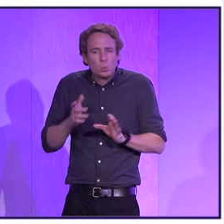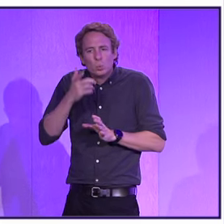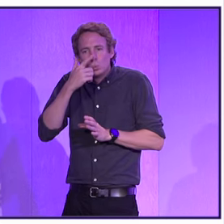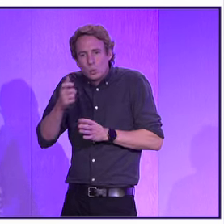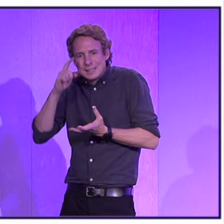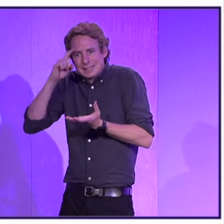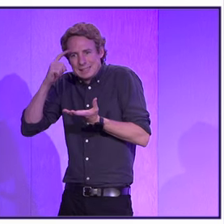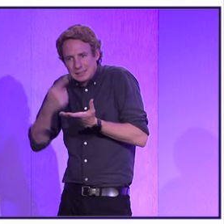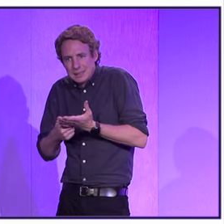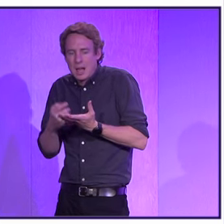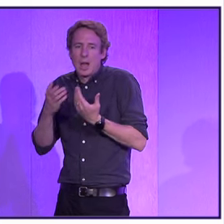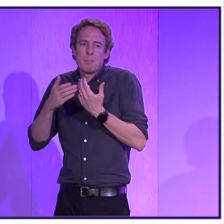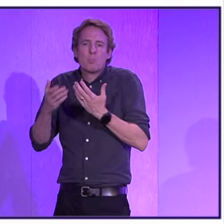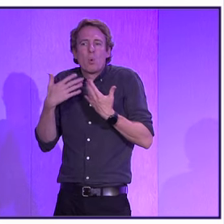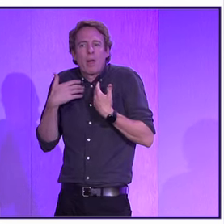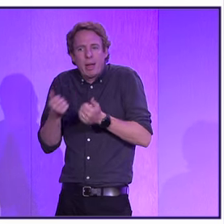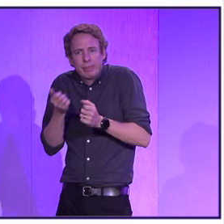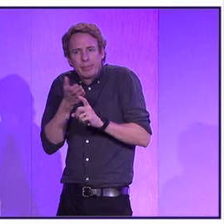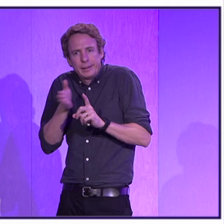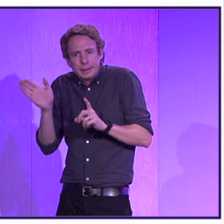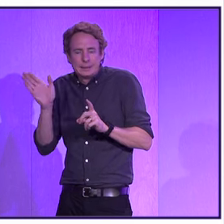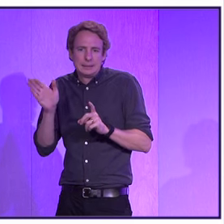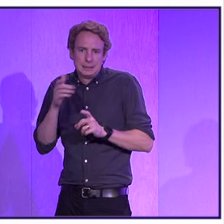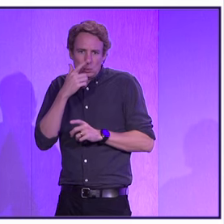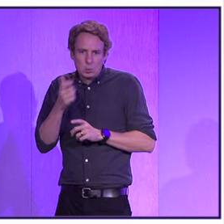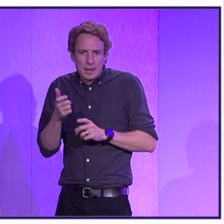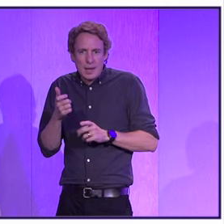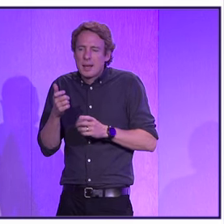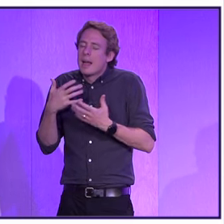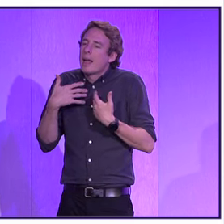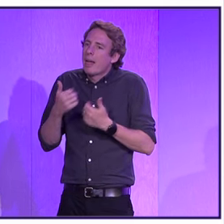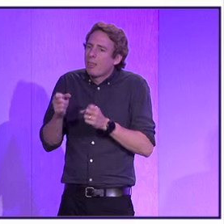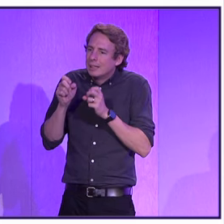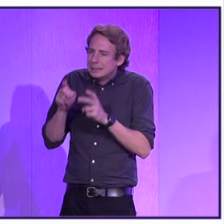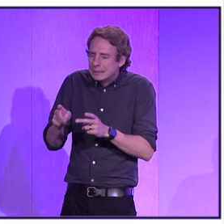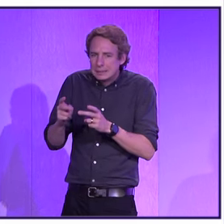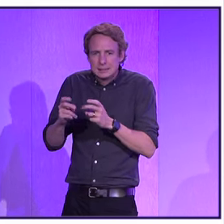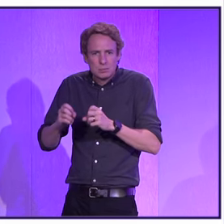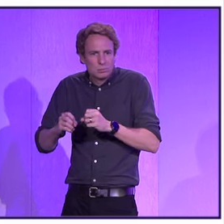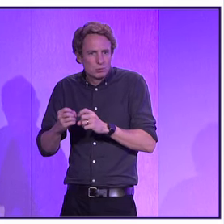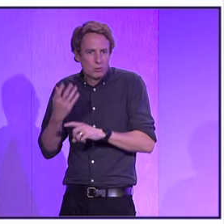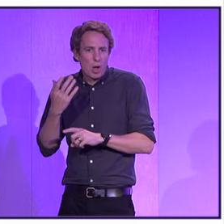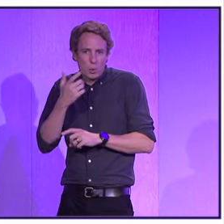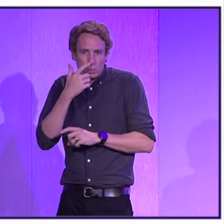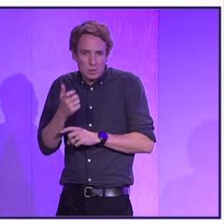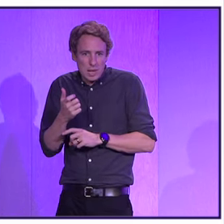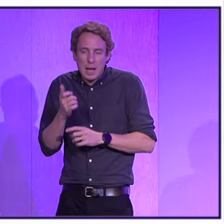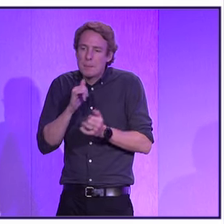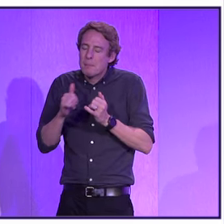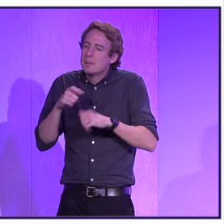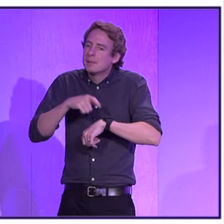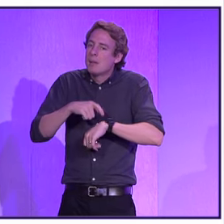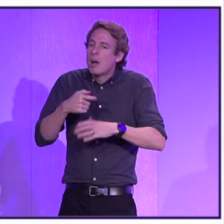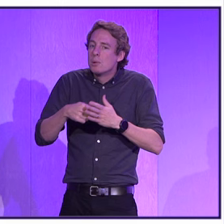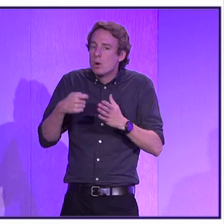healthier choices around learning and grow healthier systems. And it might take a bit longer and it might take more